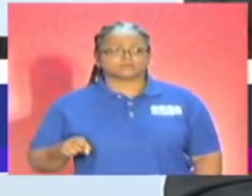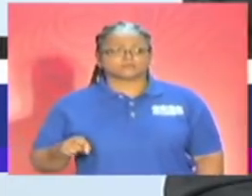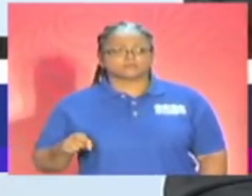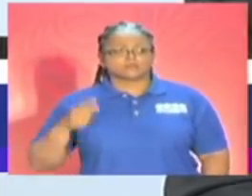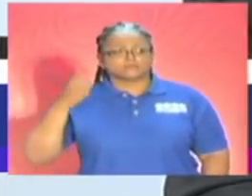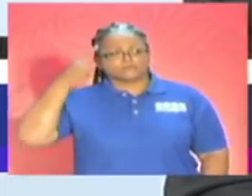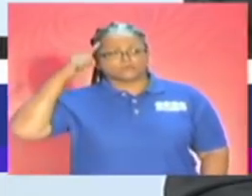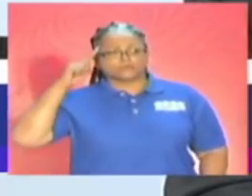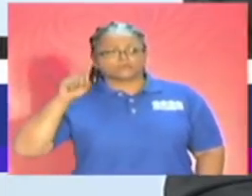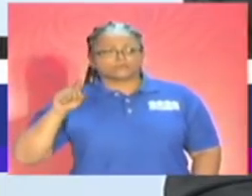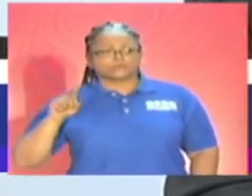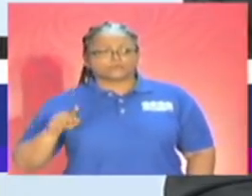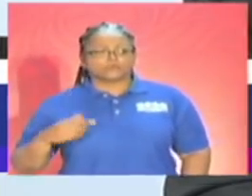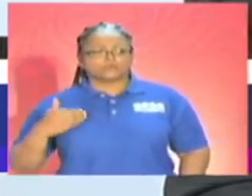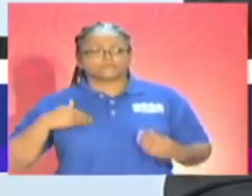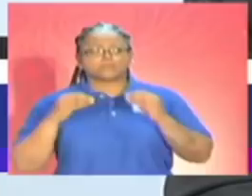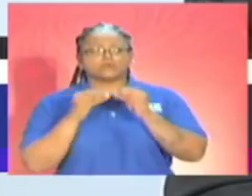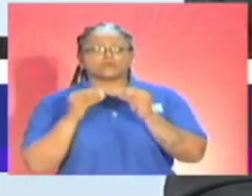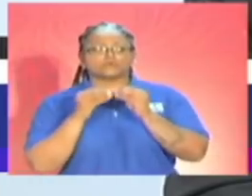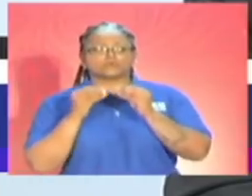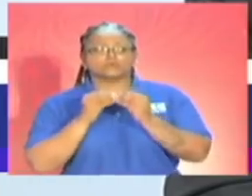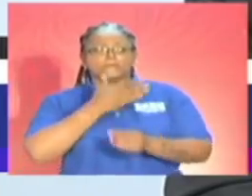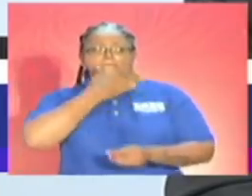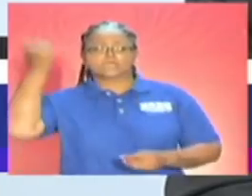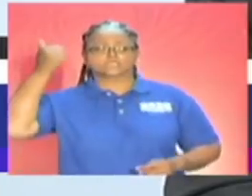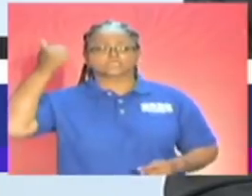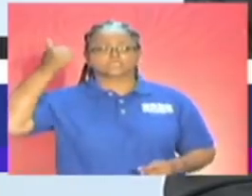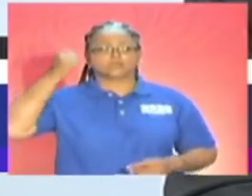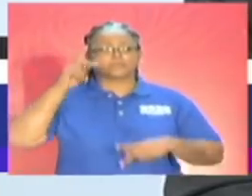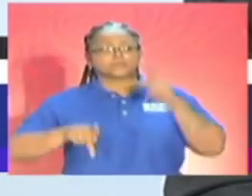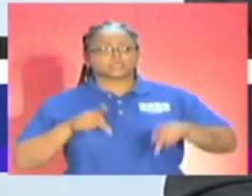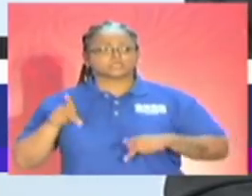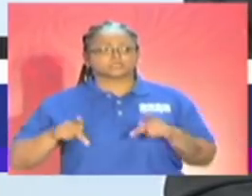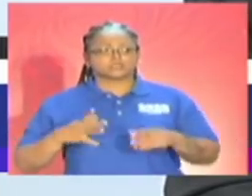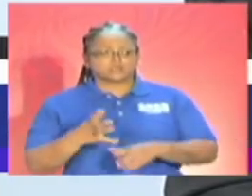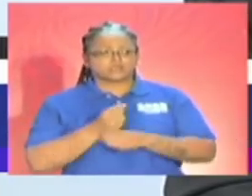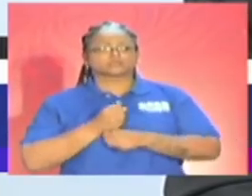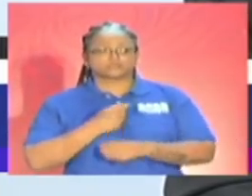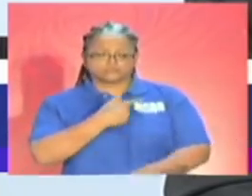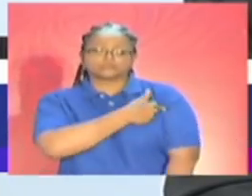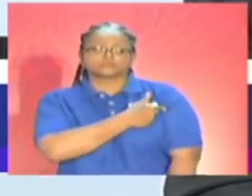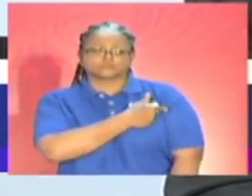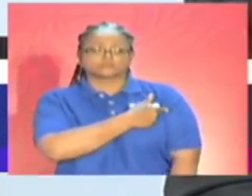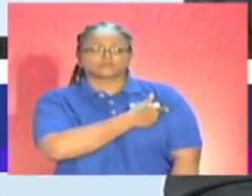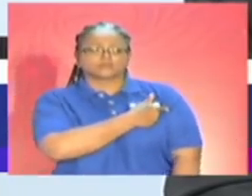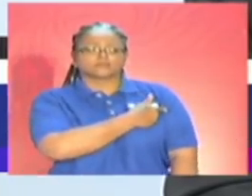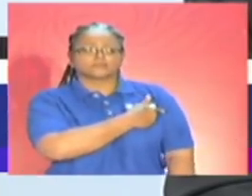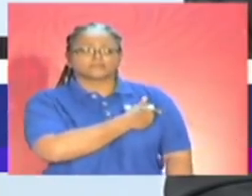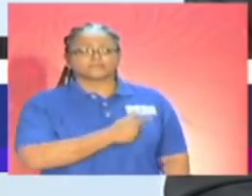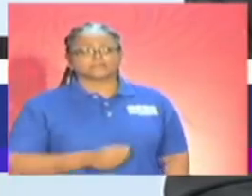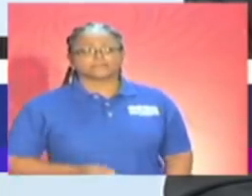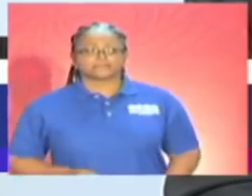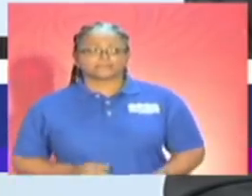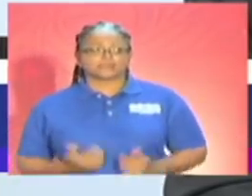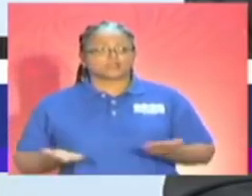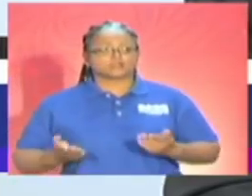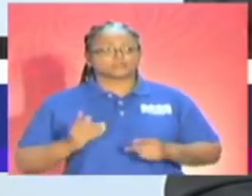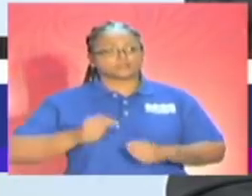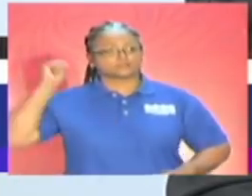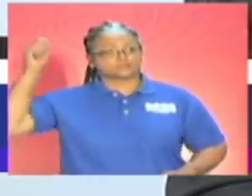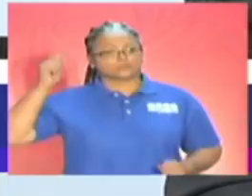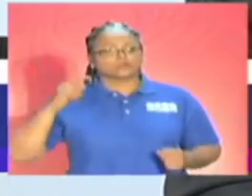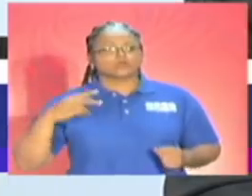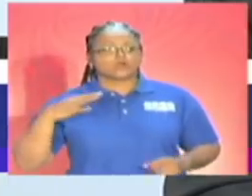get maximal coverage and go towards herd immunity. So as of now, just to reiterate, Trinidad and Tobago, it's not mandatory, it's a voluntary process.